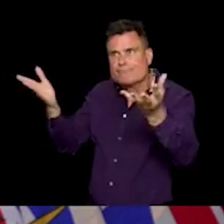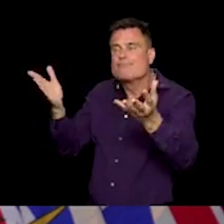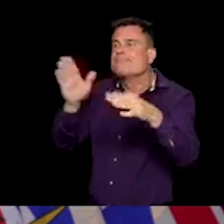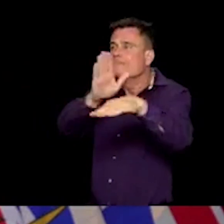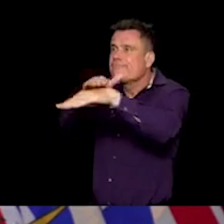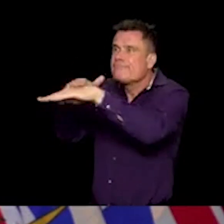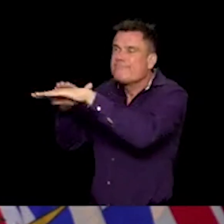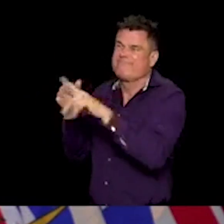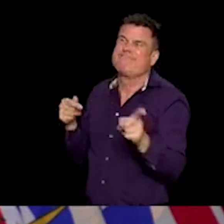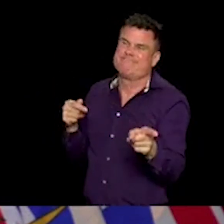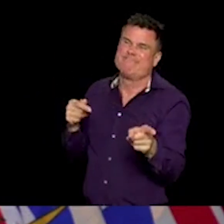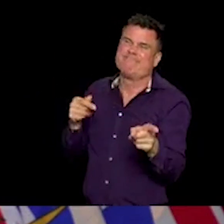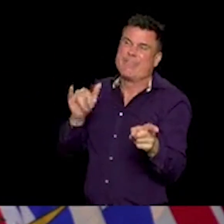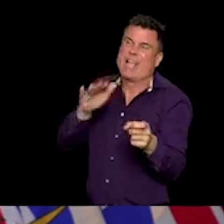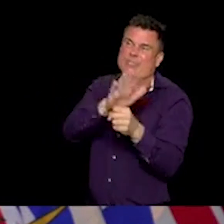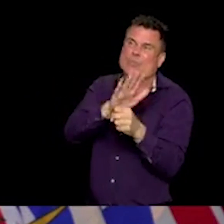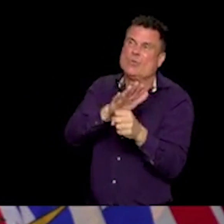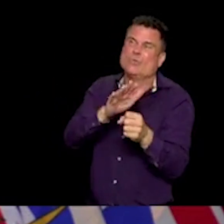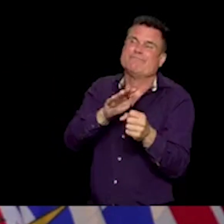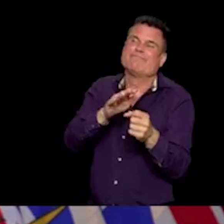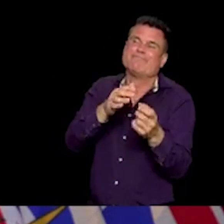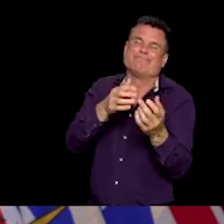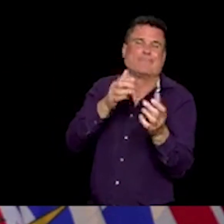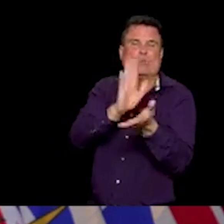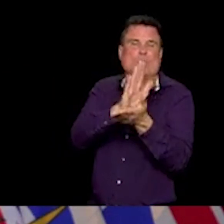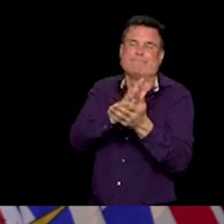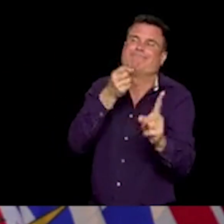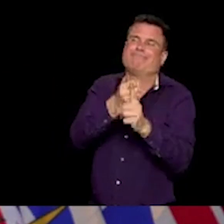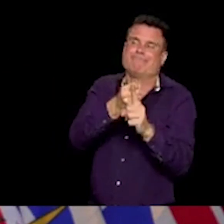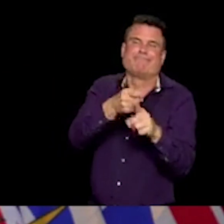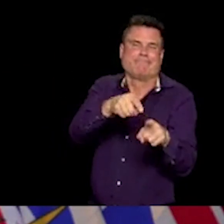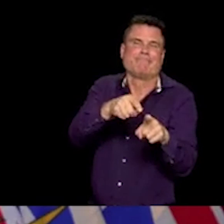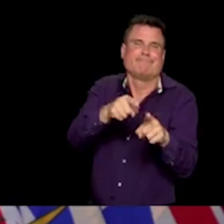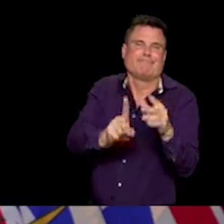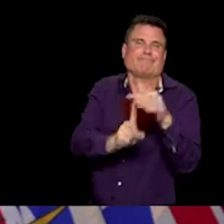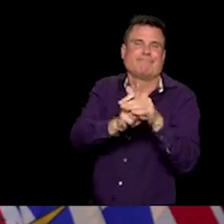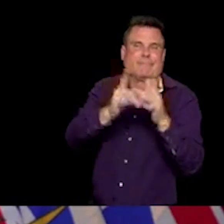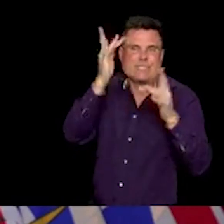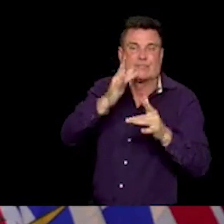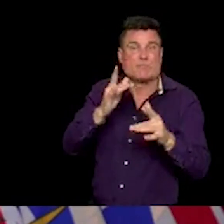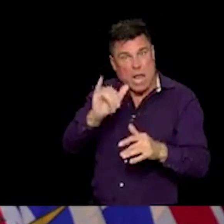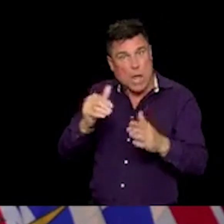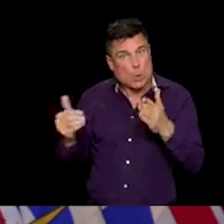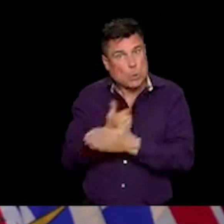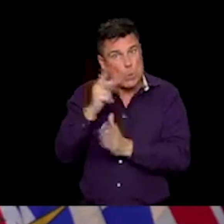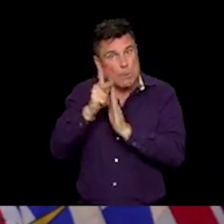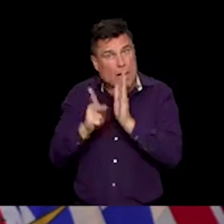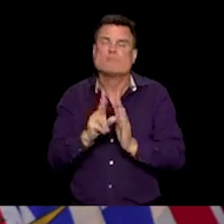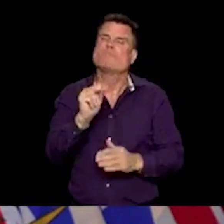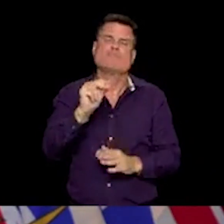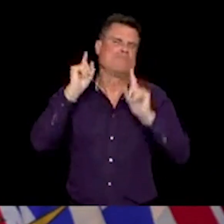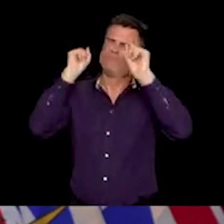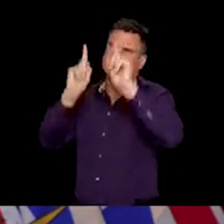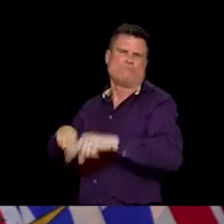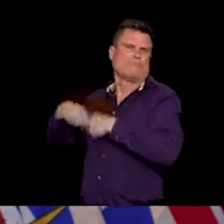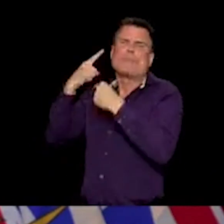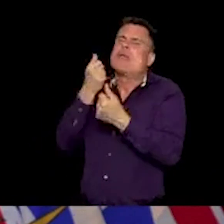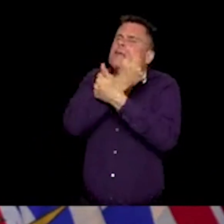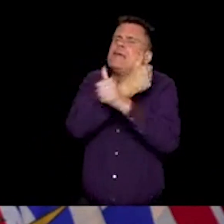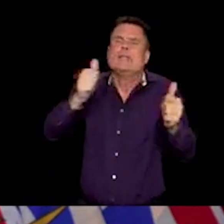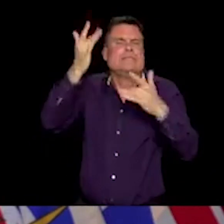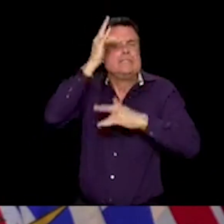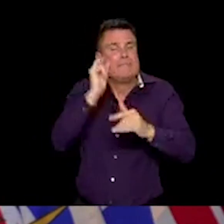close contact in a school setting, we do have a notification process. We have processes in place to ensure we know what to